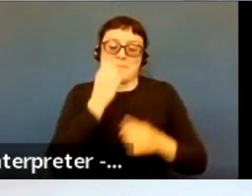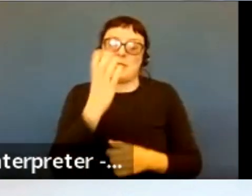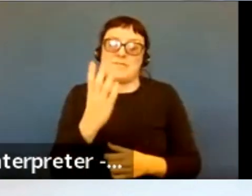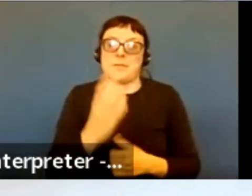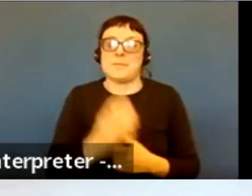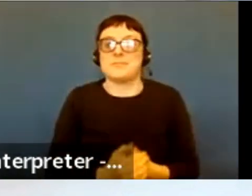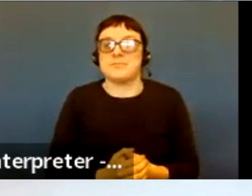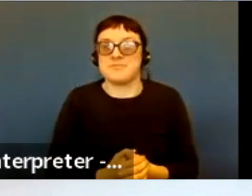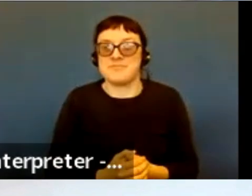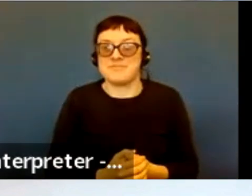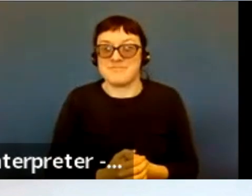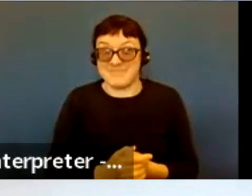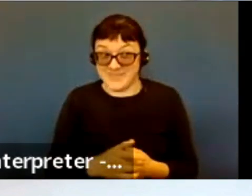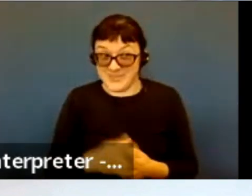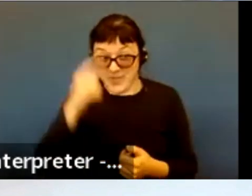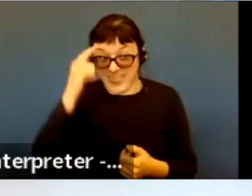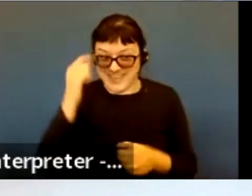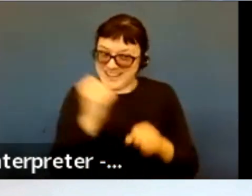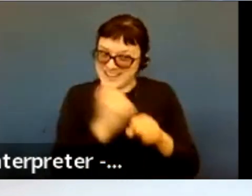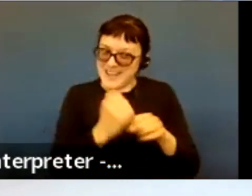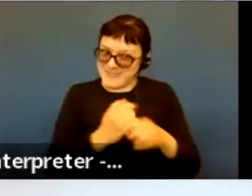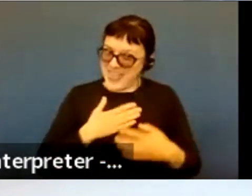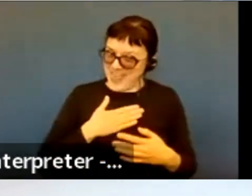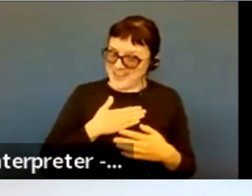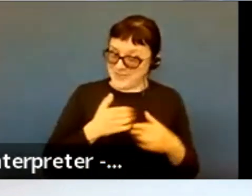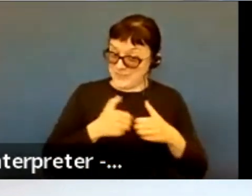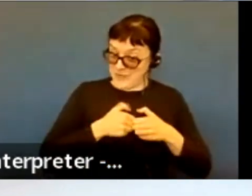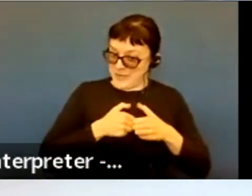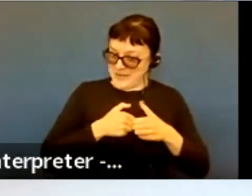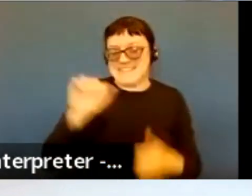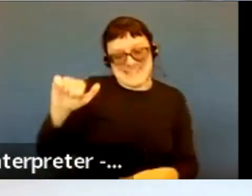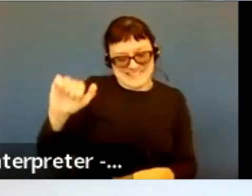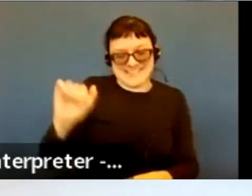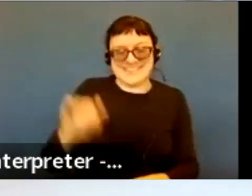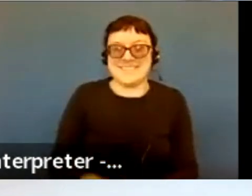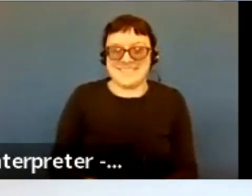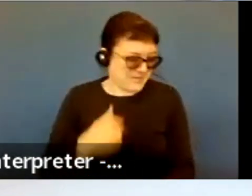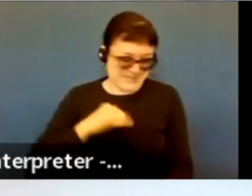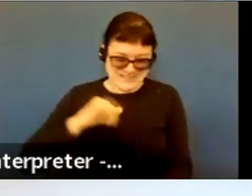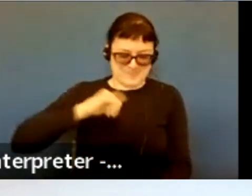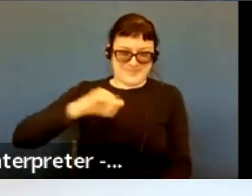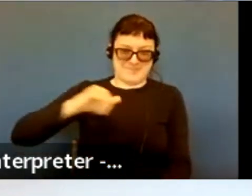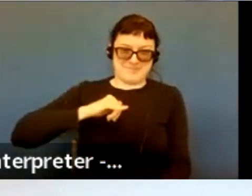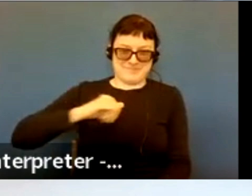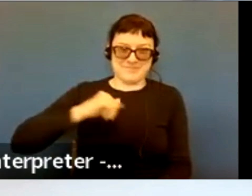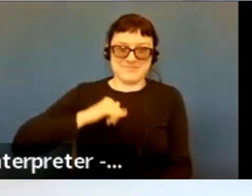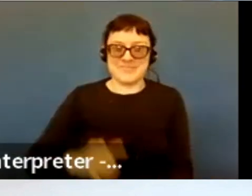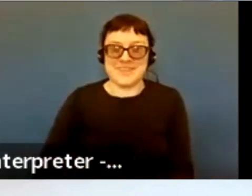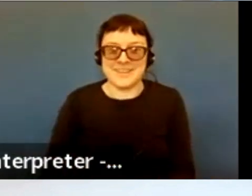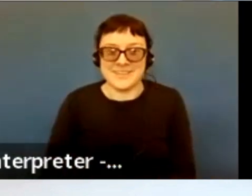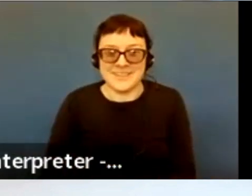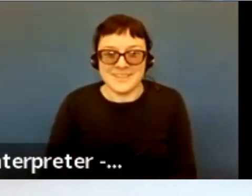beautiful. So I'm assuming that Gary loves romance. Yeah. As do I.